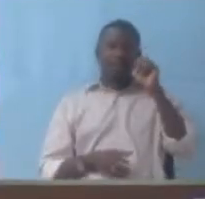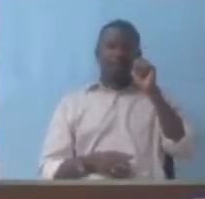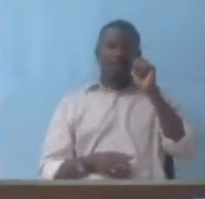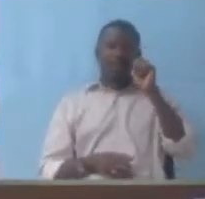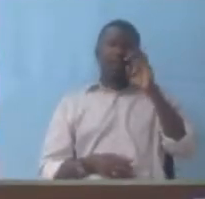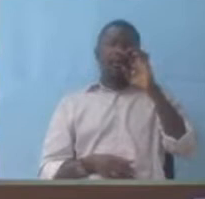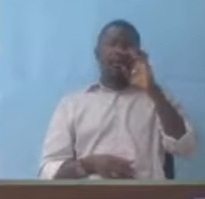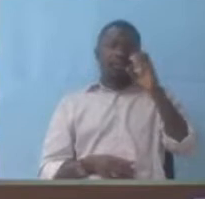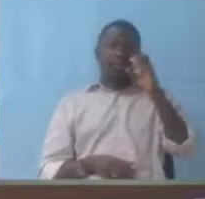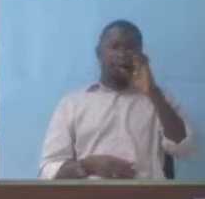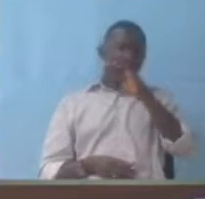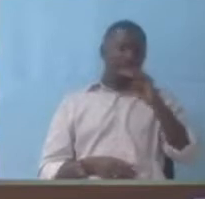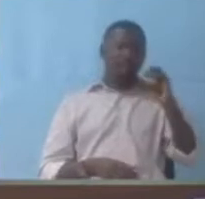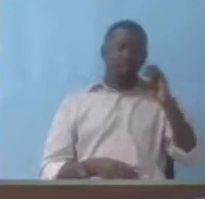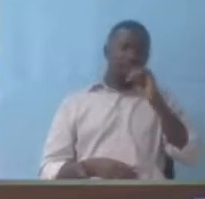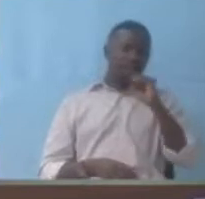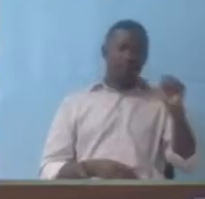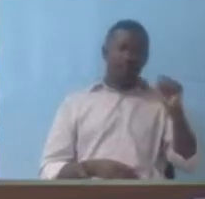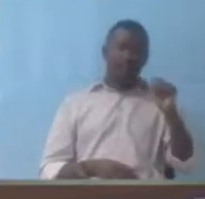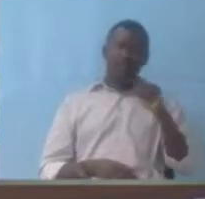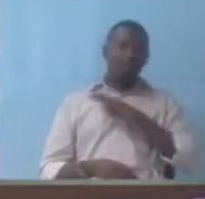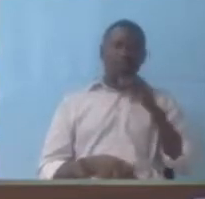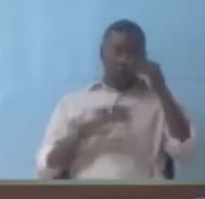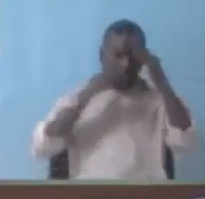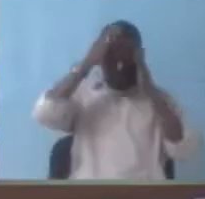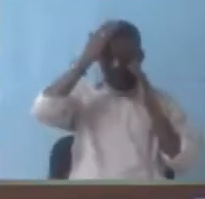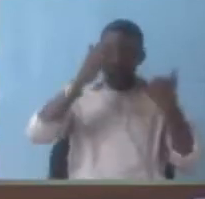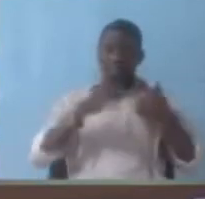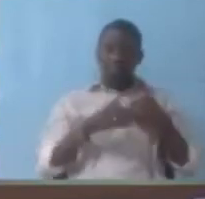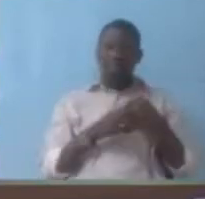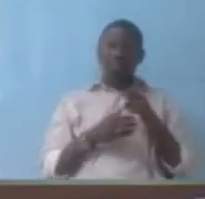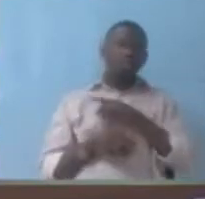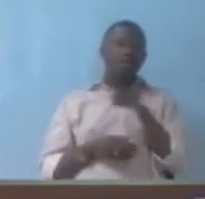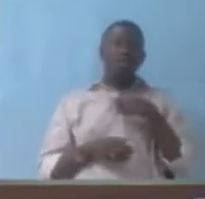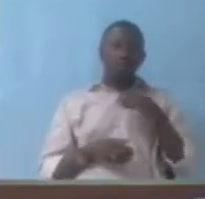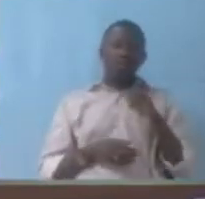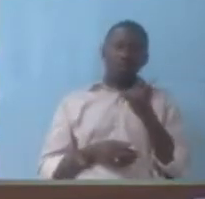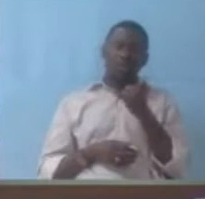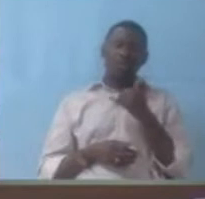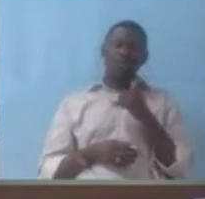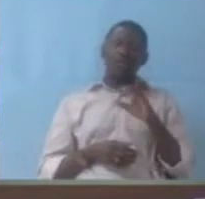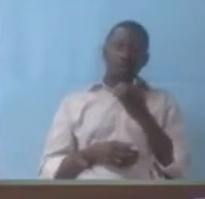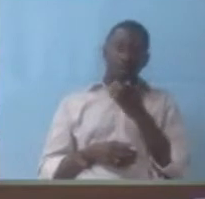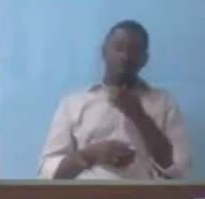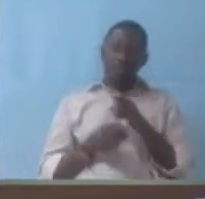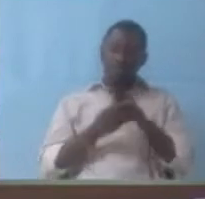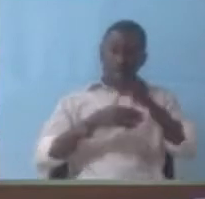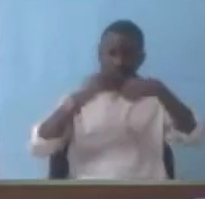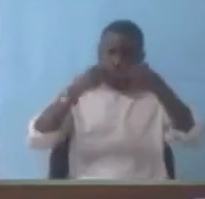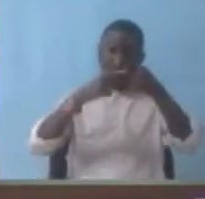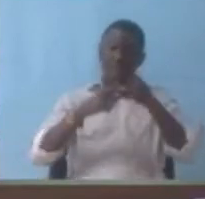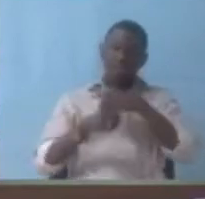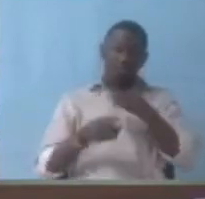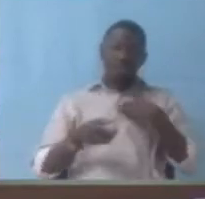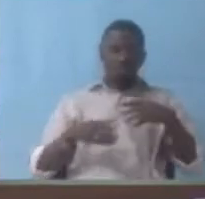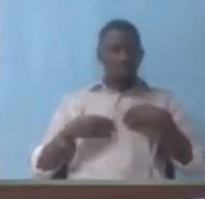men yalon ko wolle sulata dikrola manke ko sojarolu sulata dikrola. Let me just say further, they could have continued as they were, giving orders.